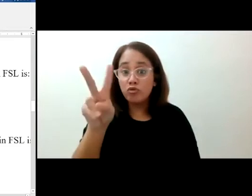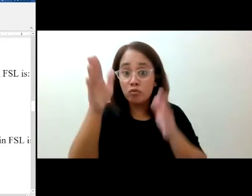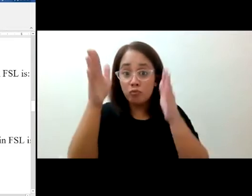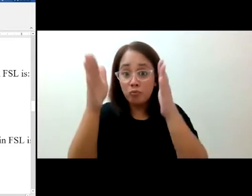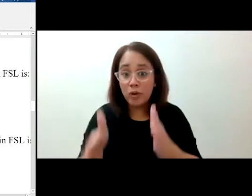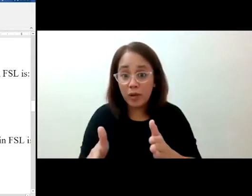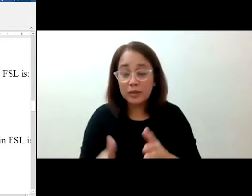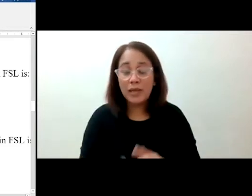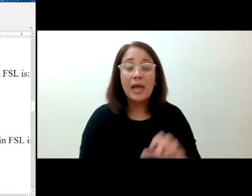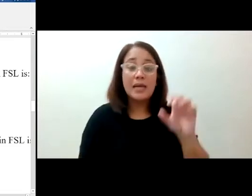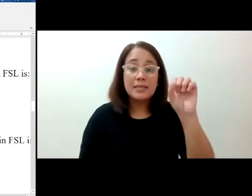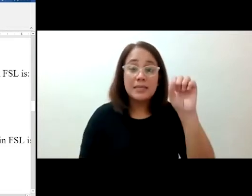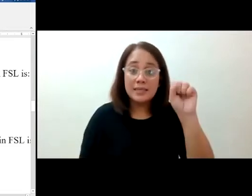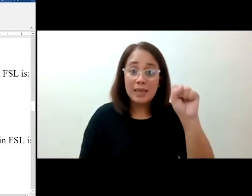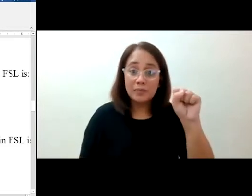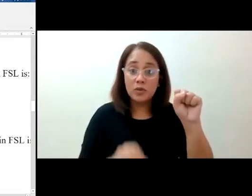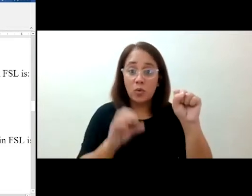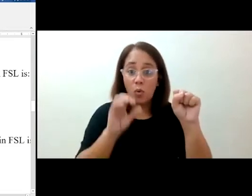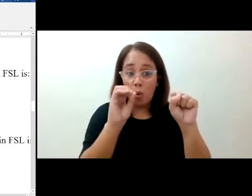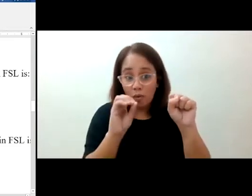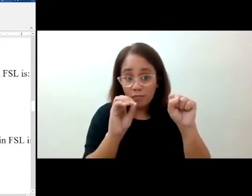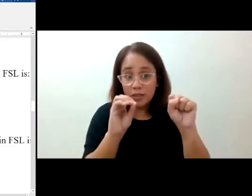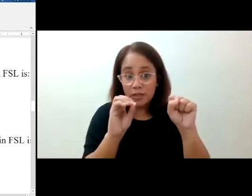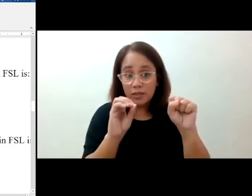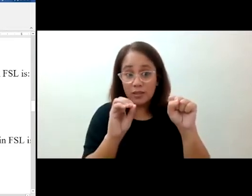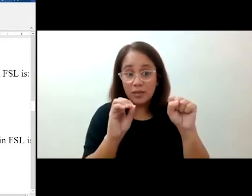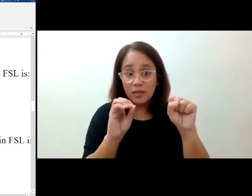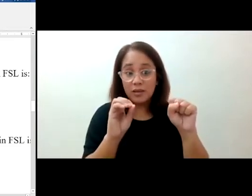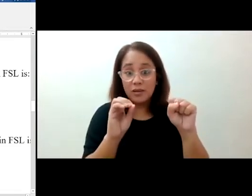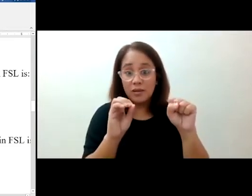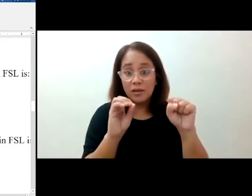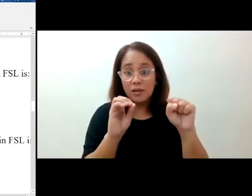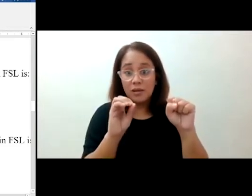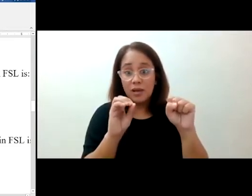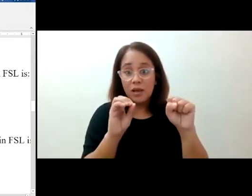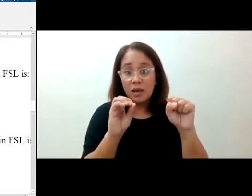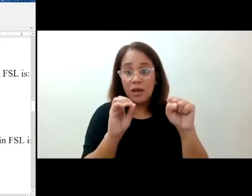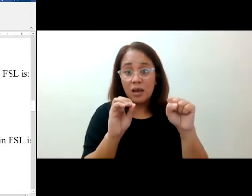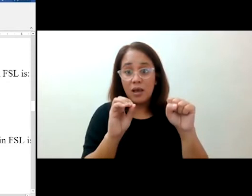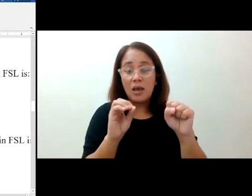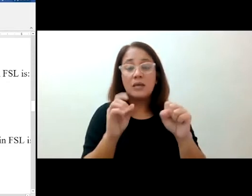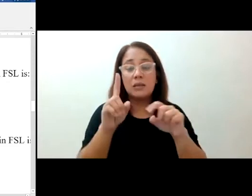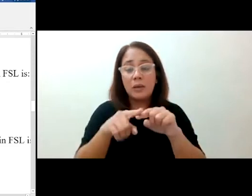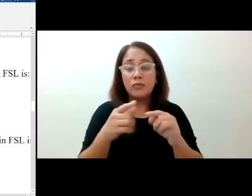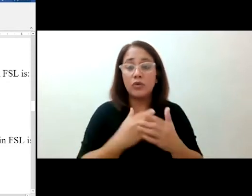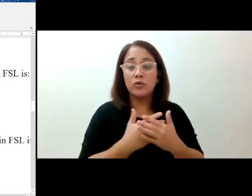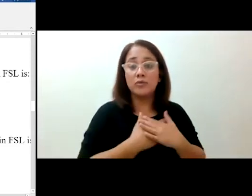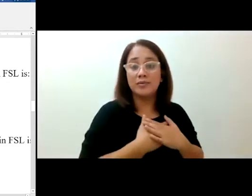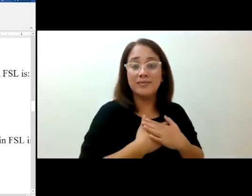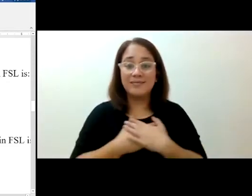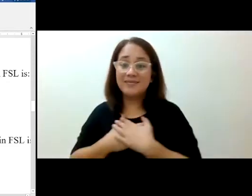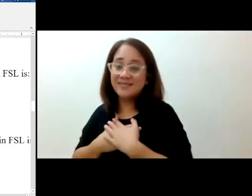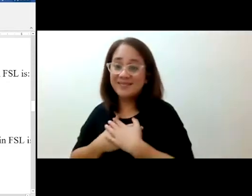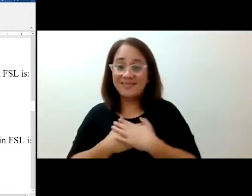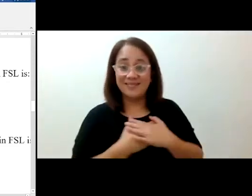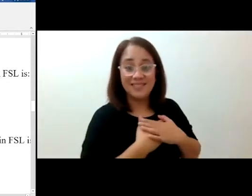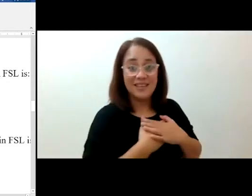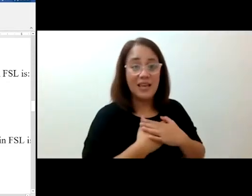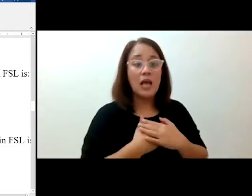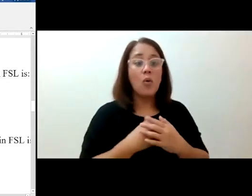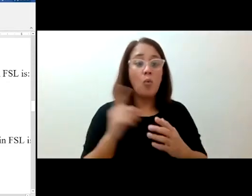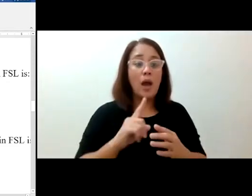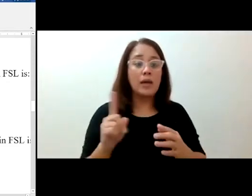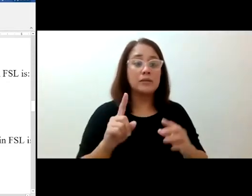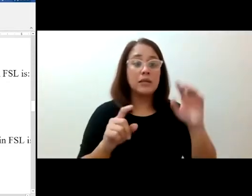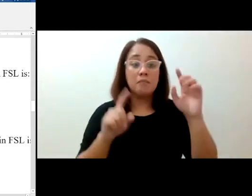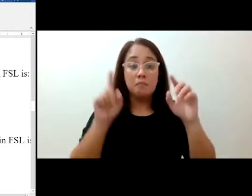object, normally, unless you have a directional verb, the order would be B as subject,